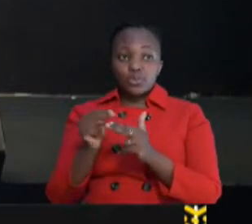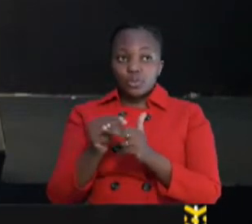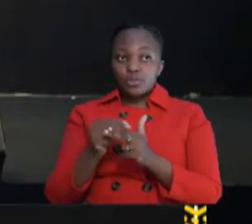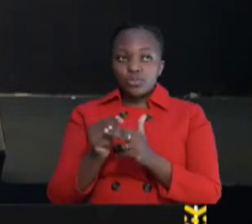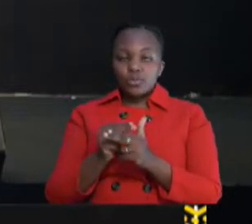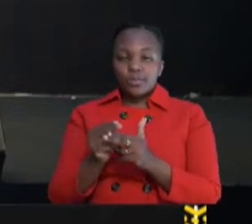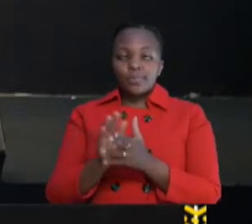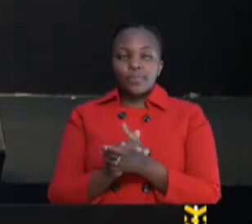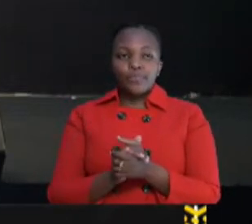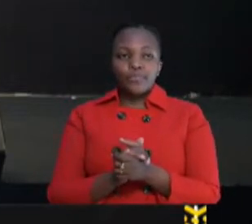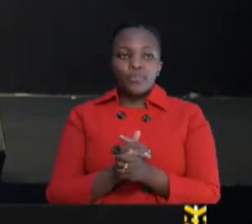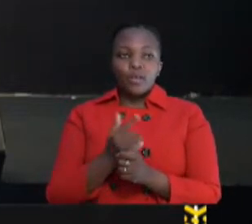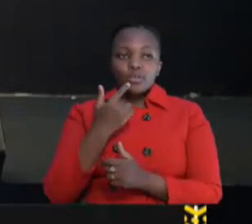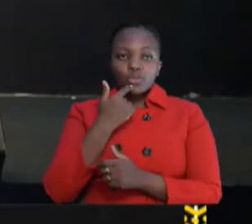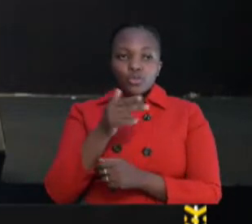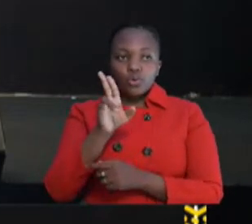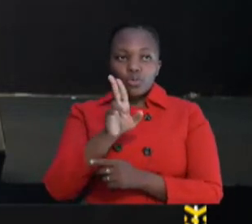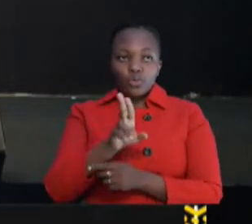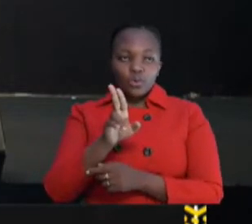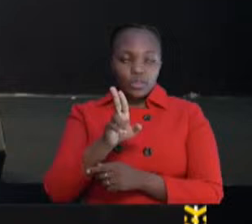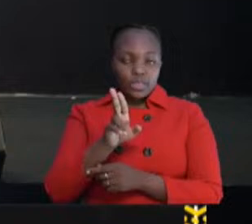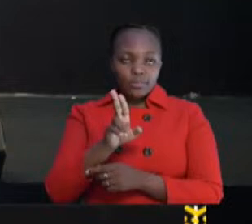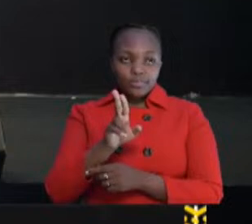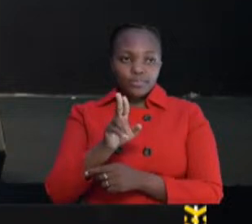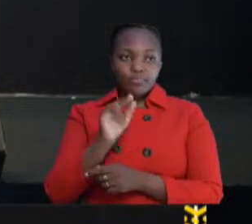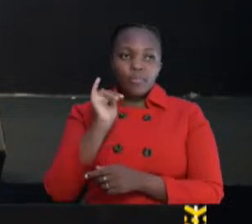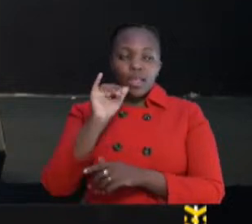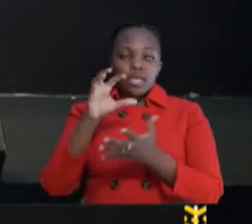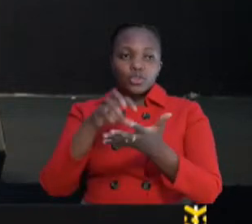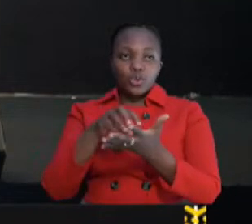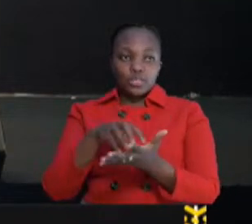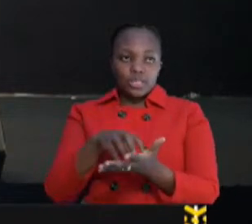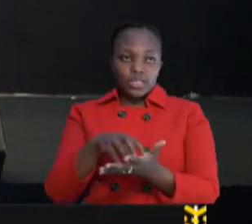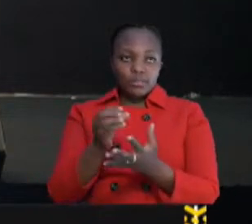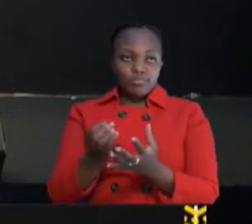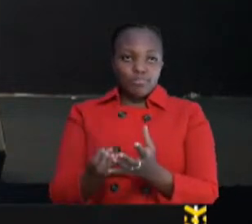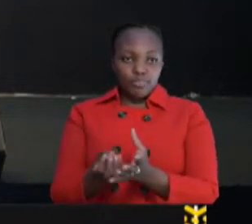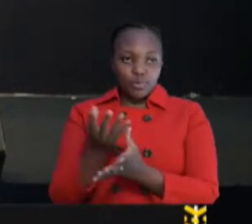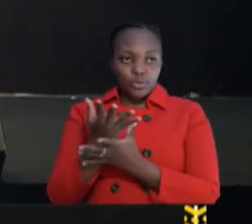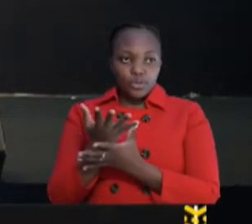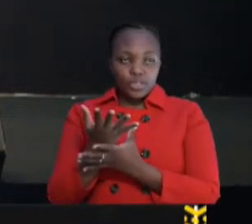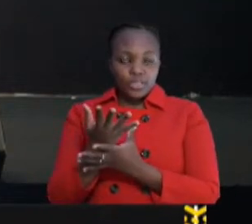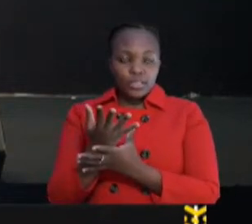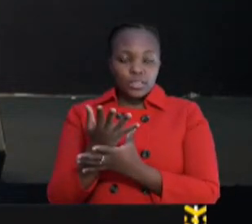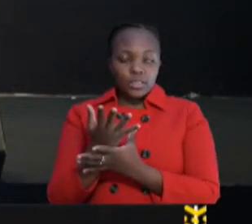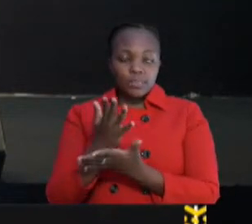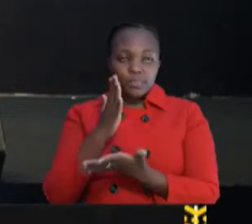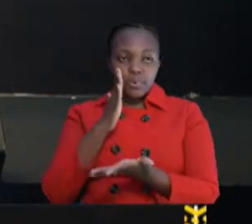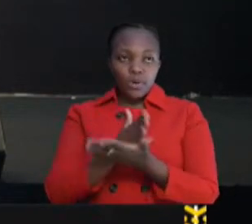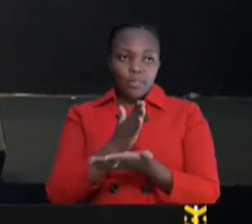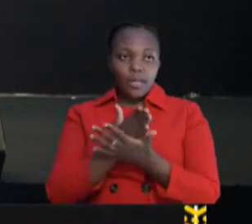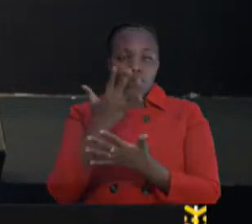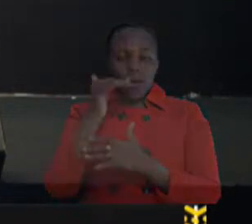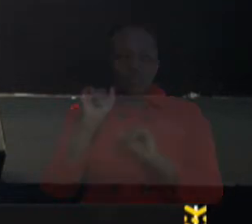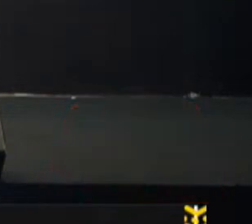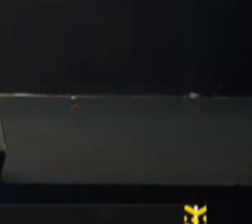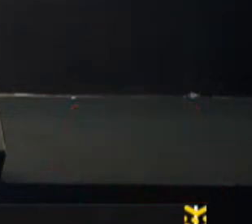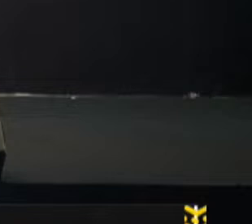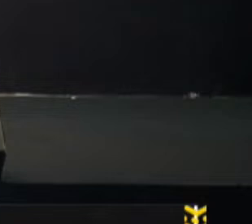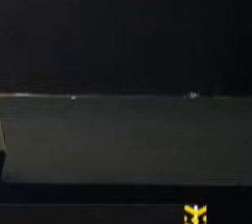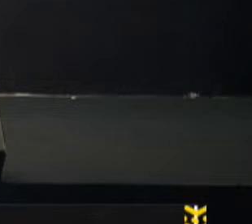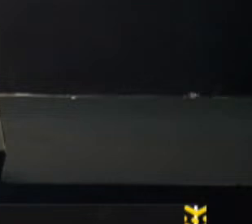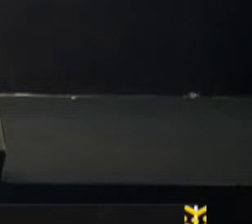specific date. So using nostalgic content, reproducing it properly in order to fit the TikTok dimension